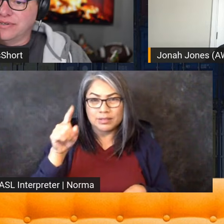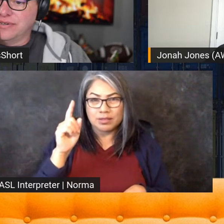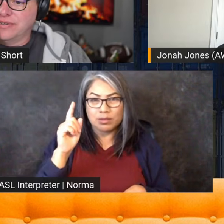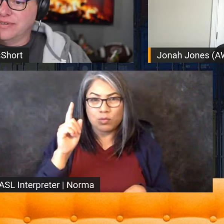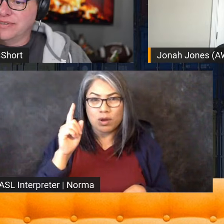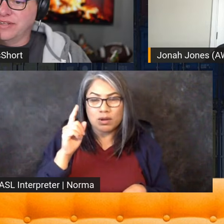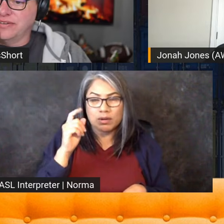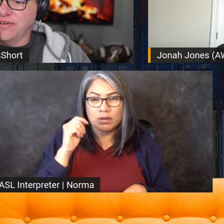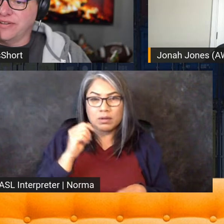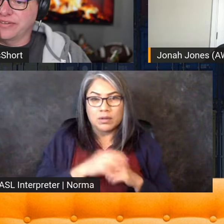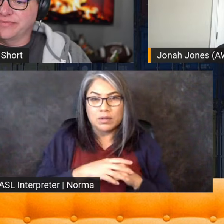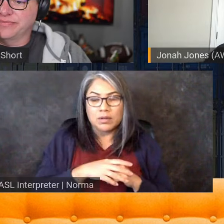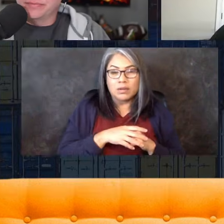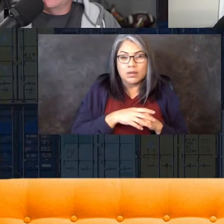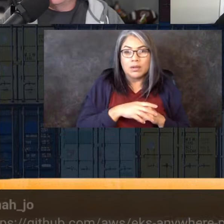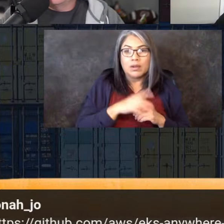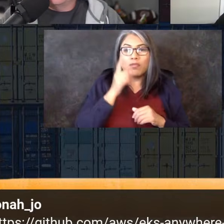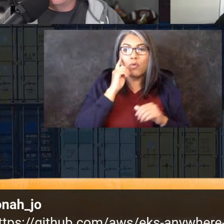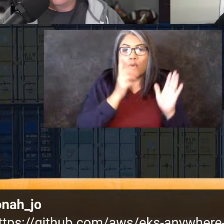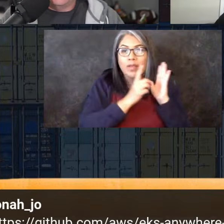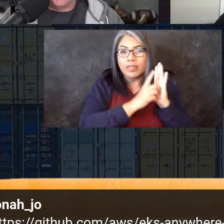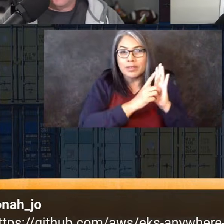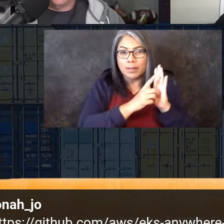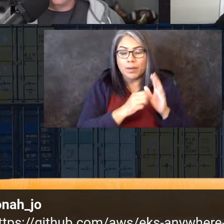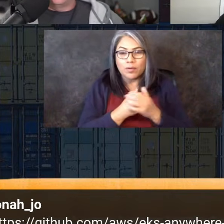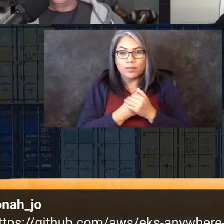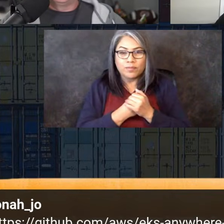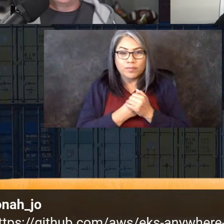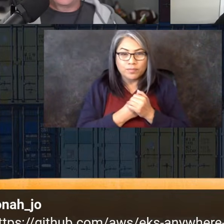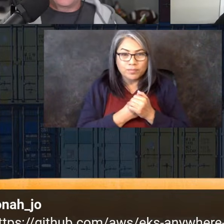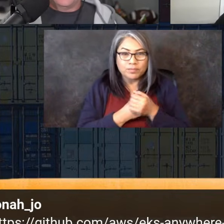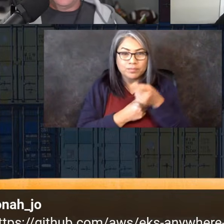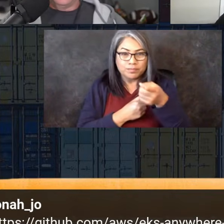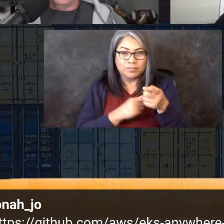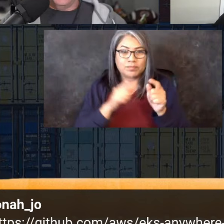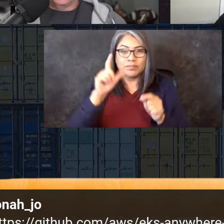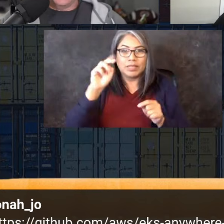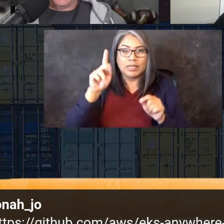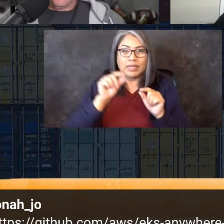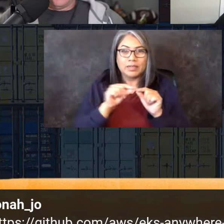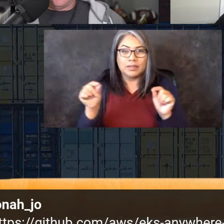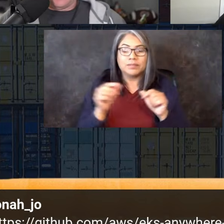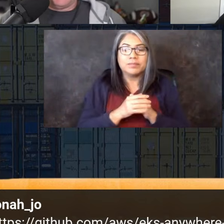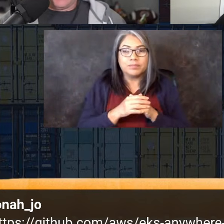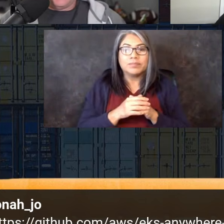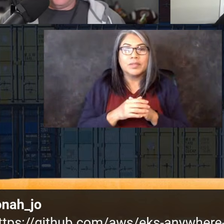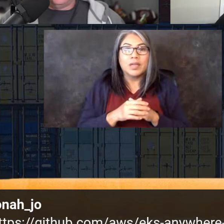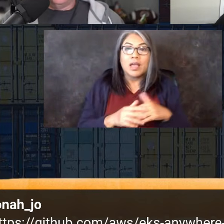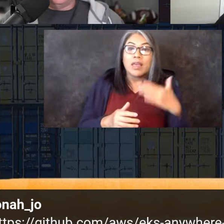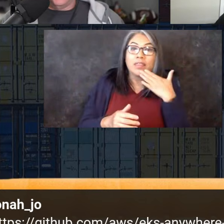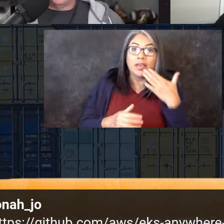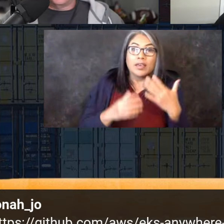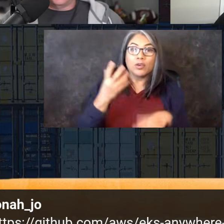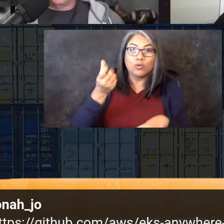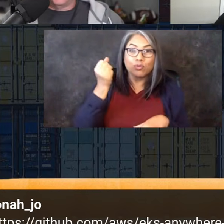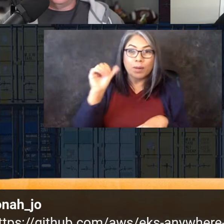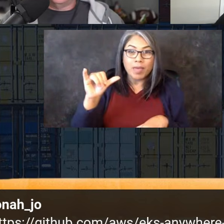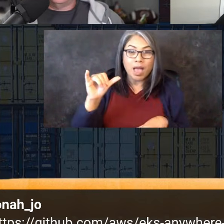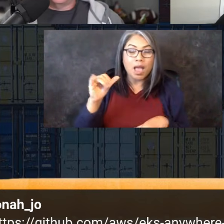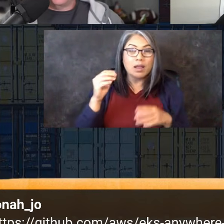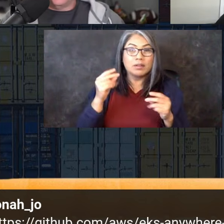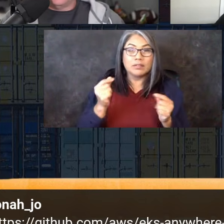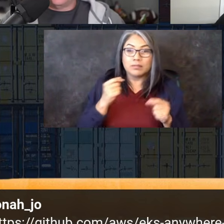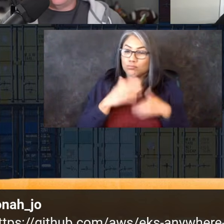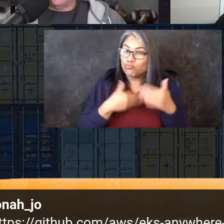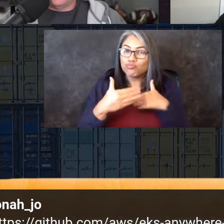Wonderful. That's awesome. Thank you. So yeah, grab that, kick the tires on it,